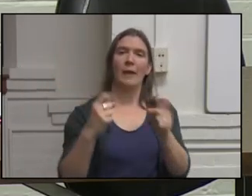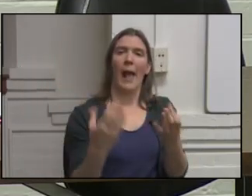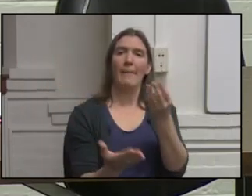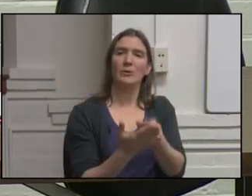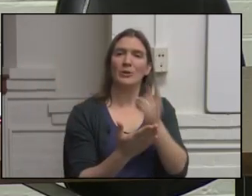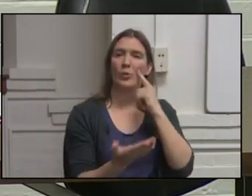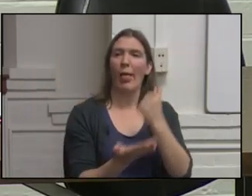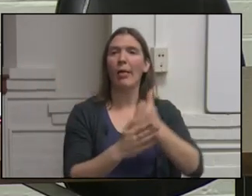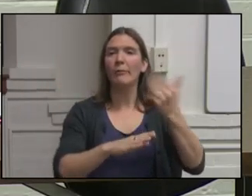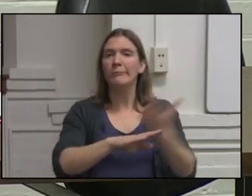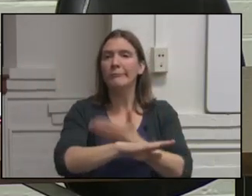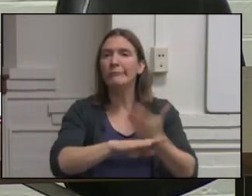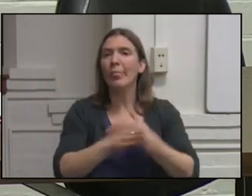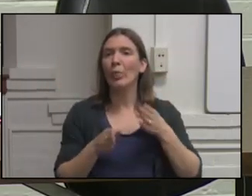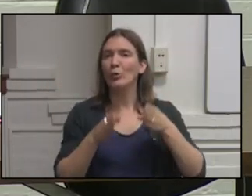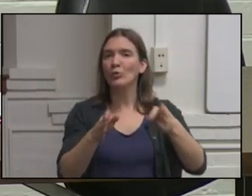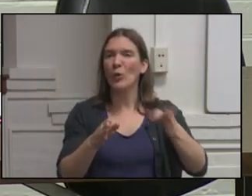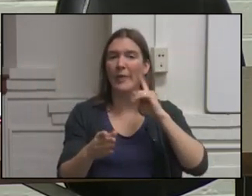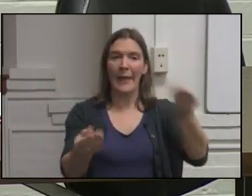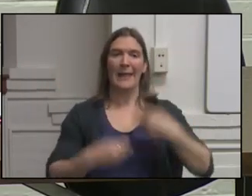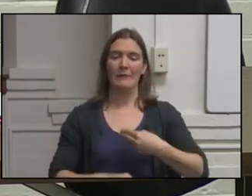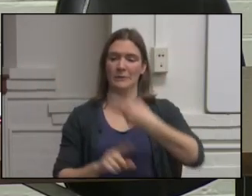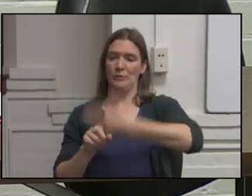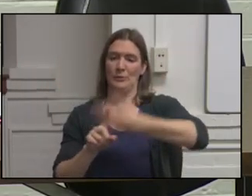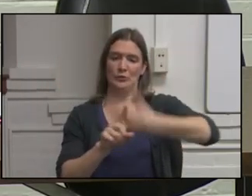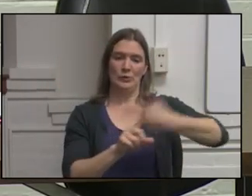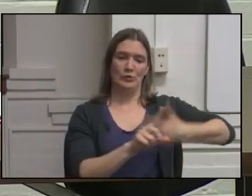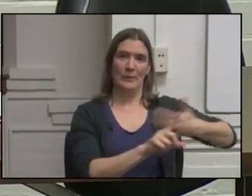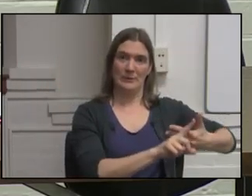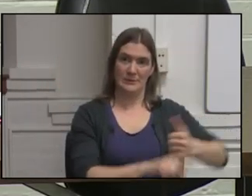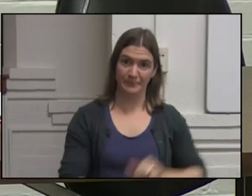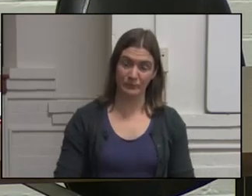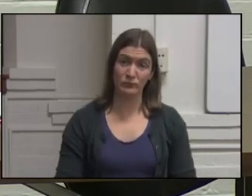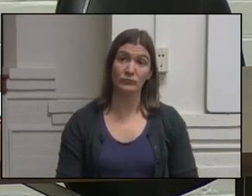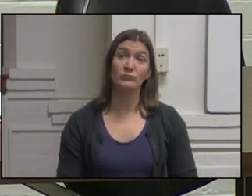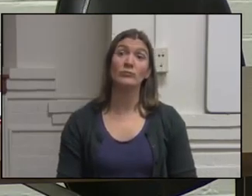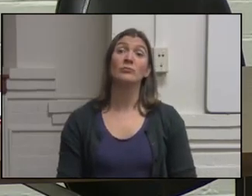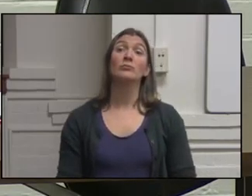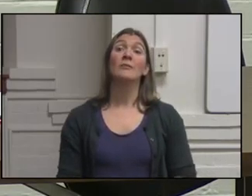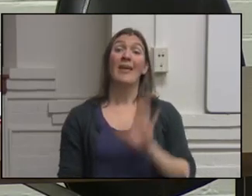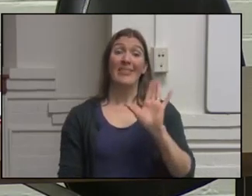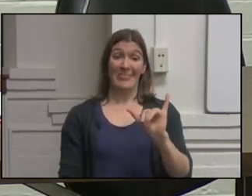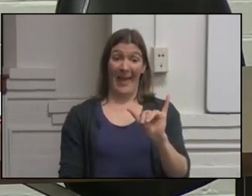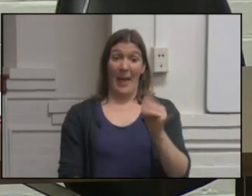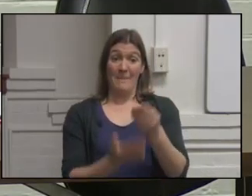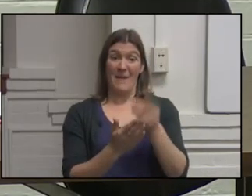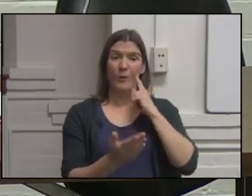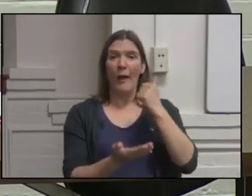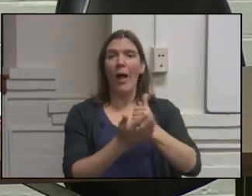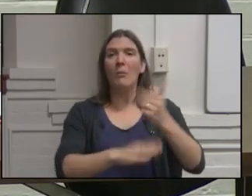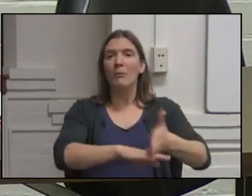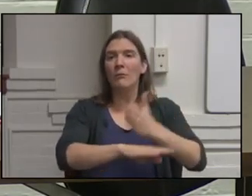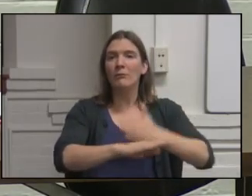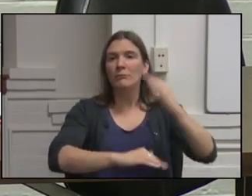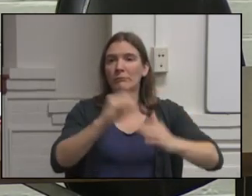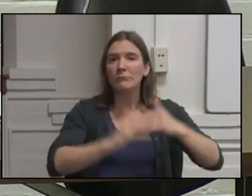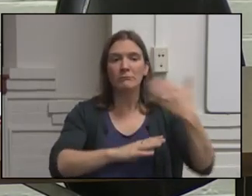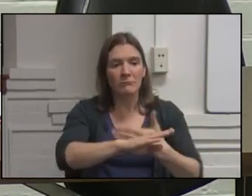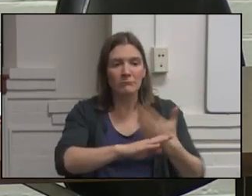which is dispersed quarterly. The annual appropriation is used for construction and repair of town